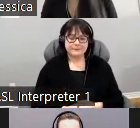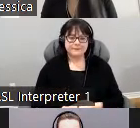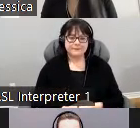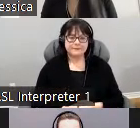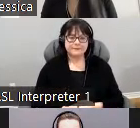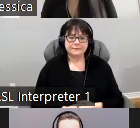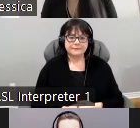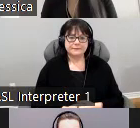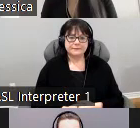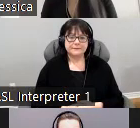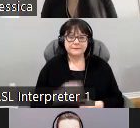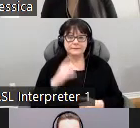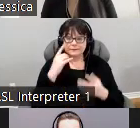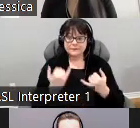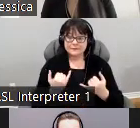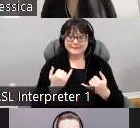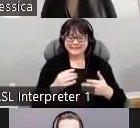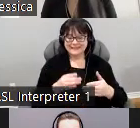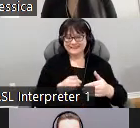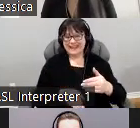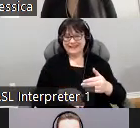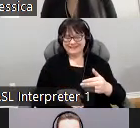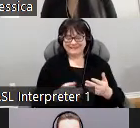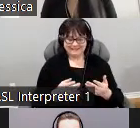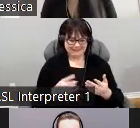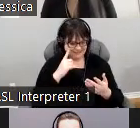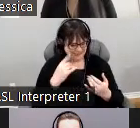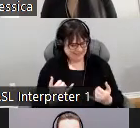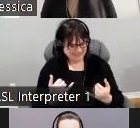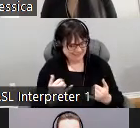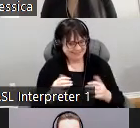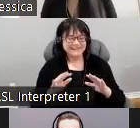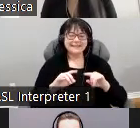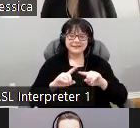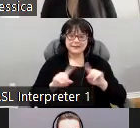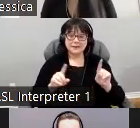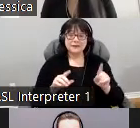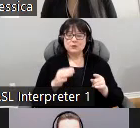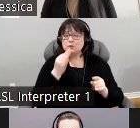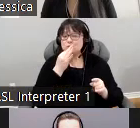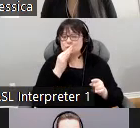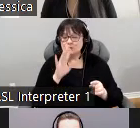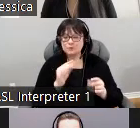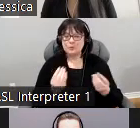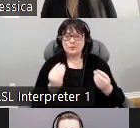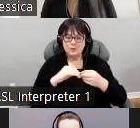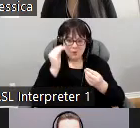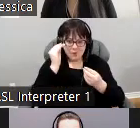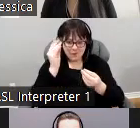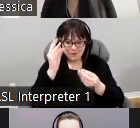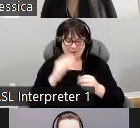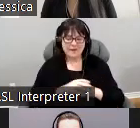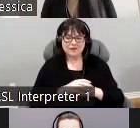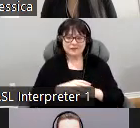the end for today. We will have a lot more to talk about in the near future, and we're going to keep talking about